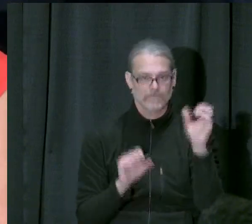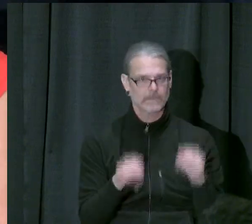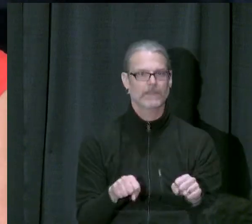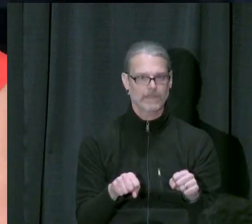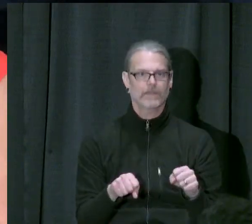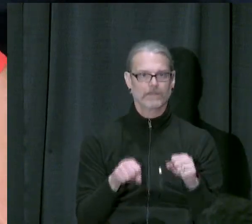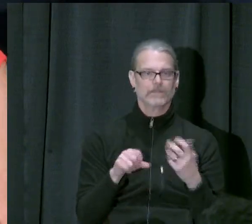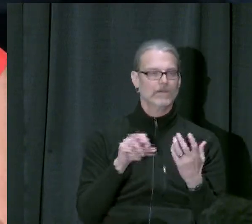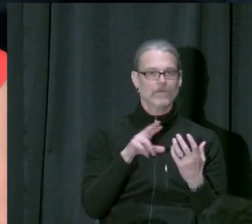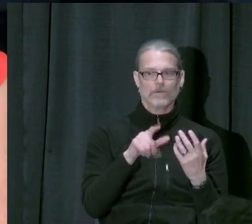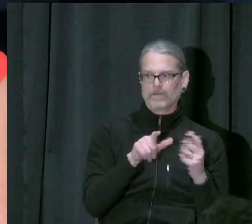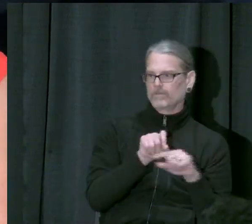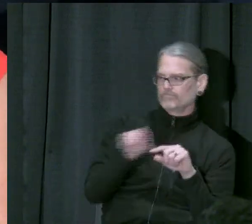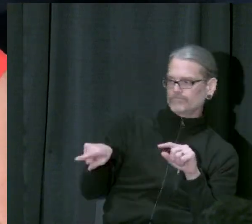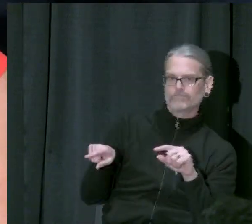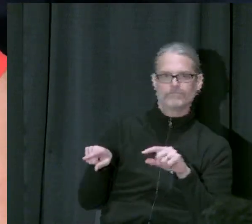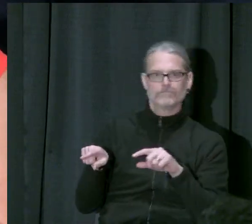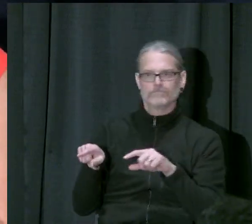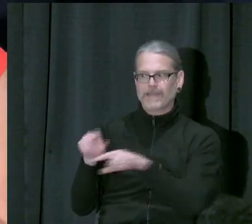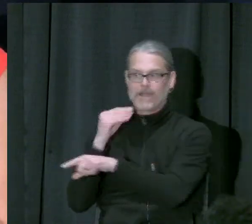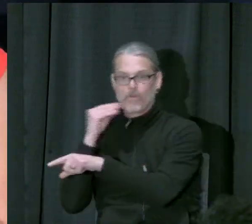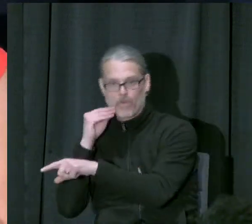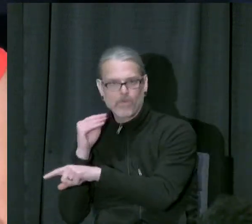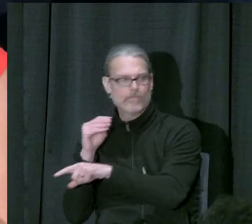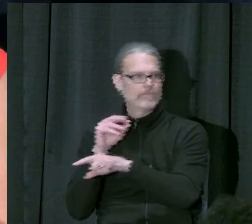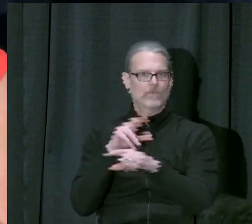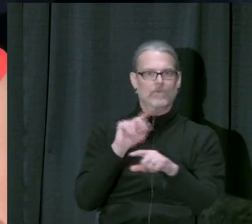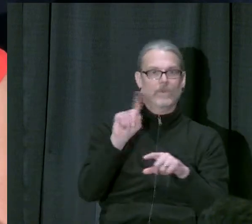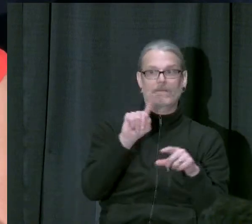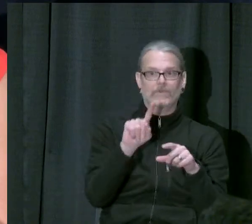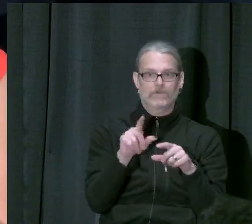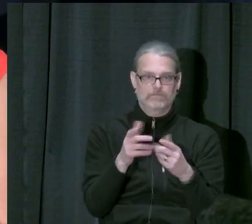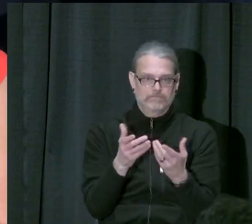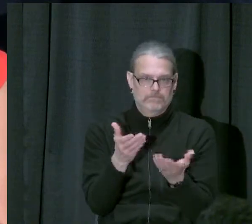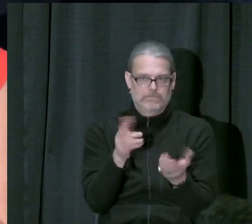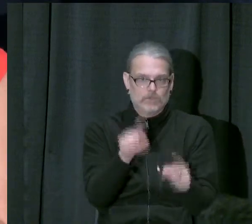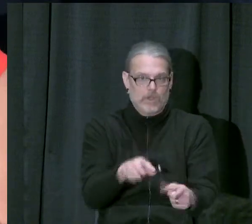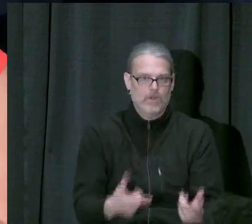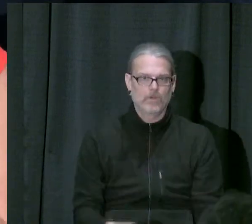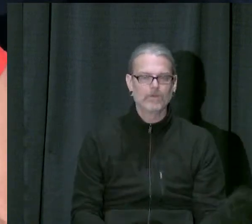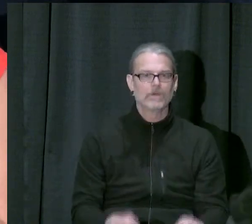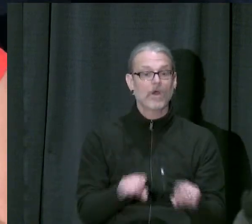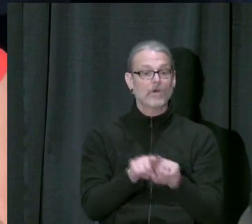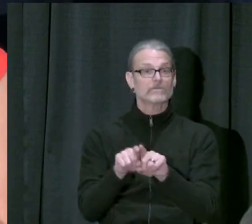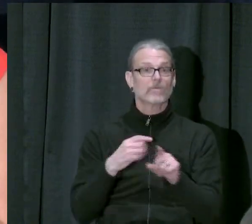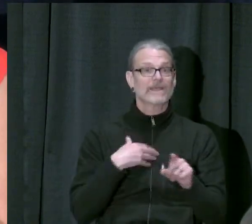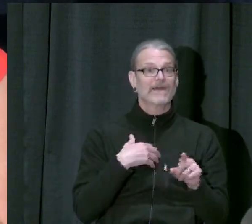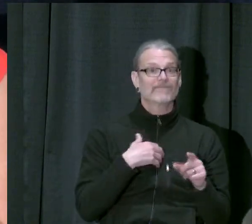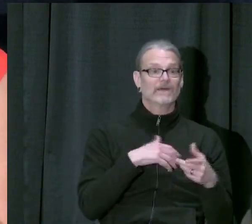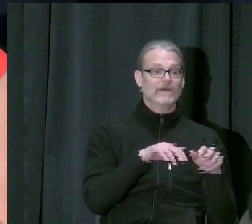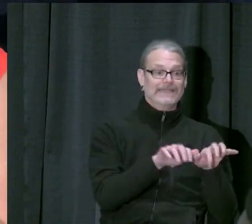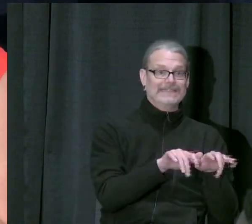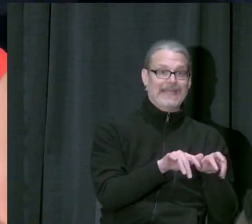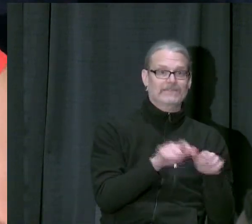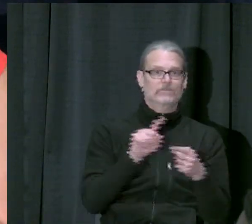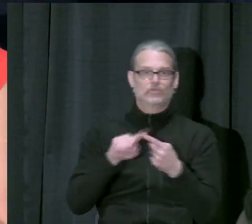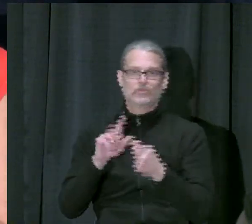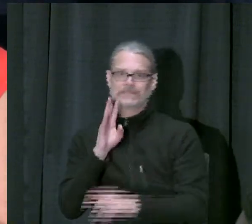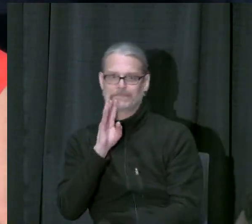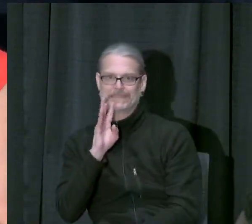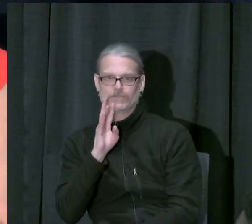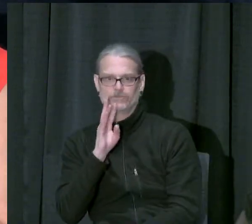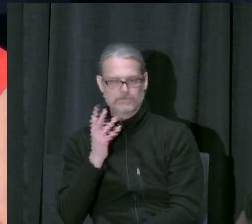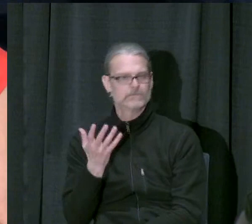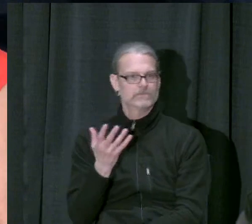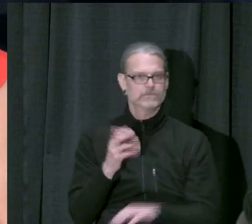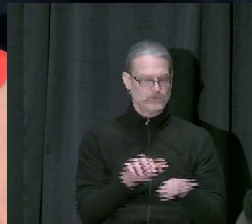things on devices and smart home all over the place, but we also added text-to-speech. So being able to type things that can be spoken